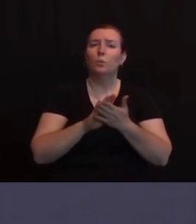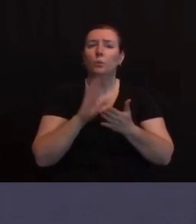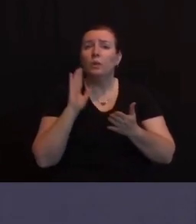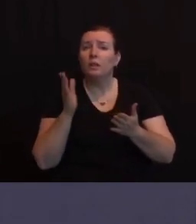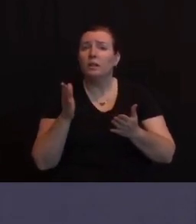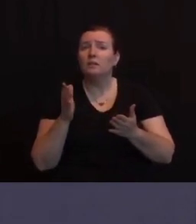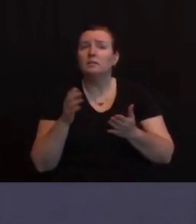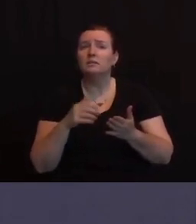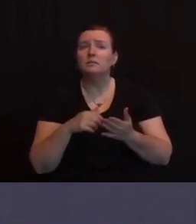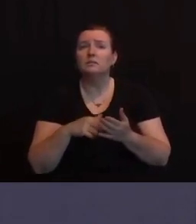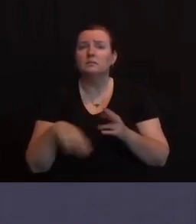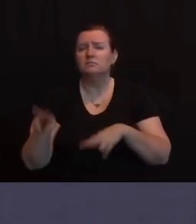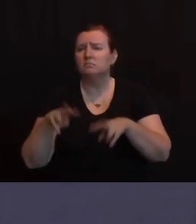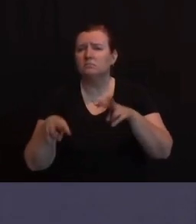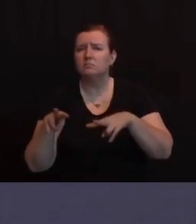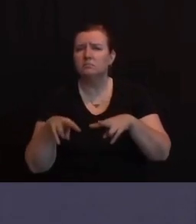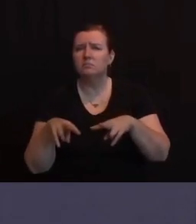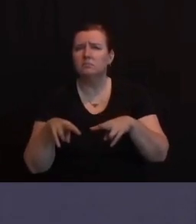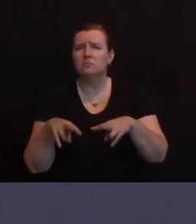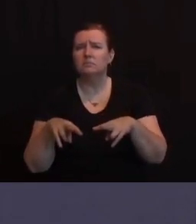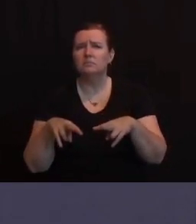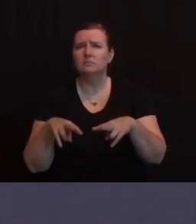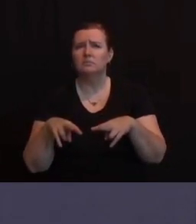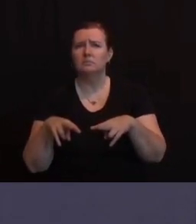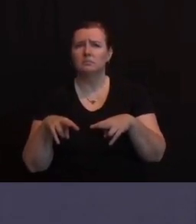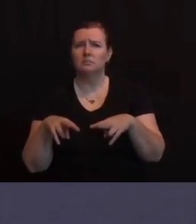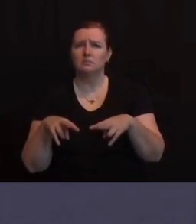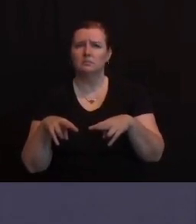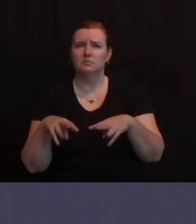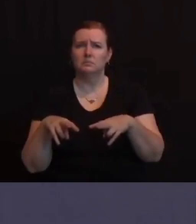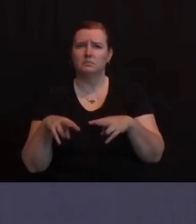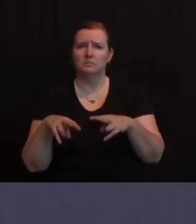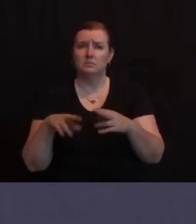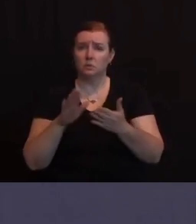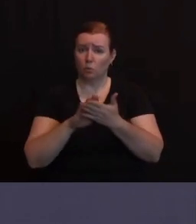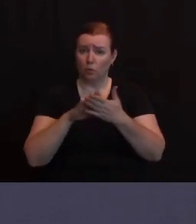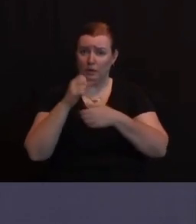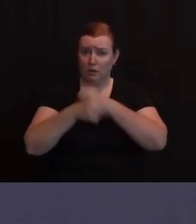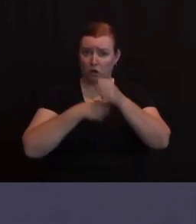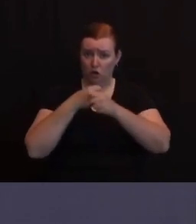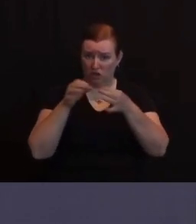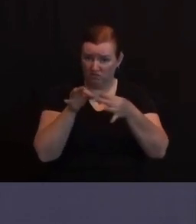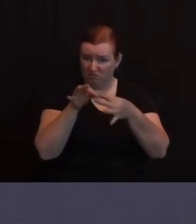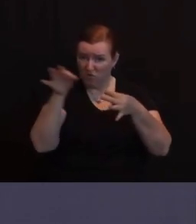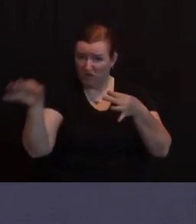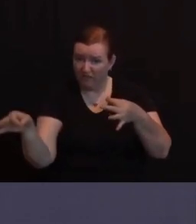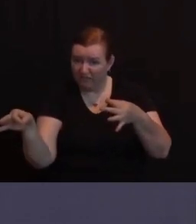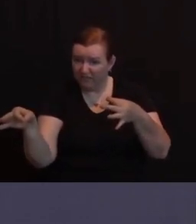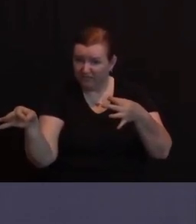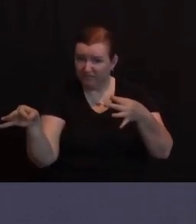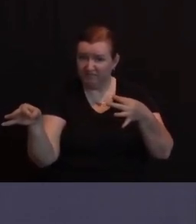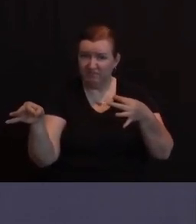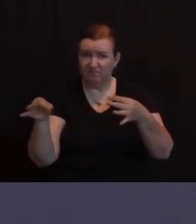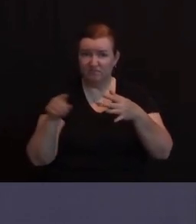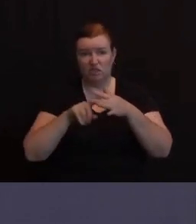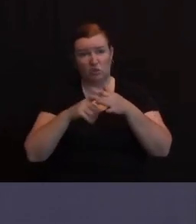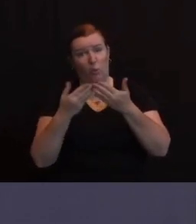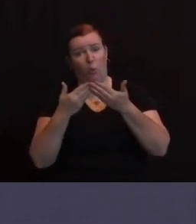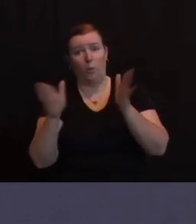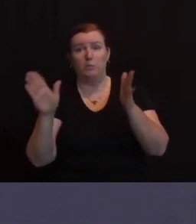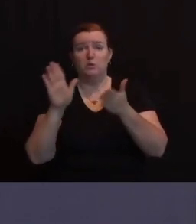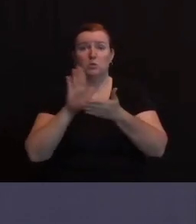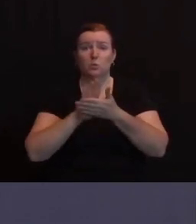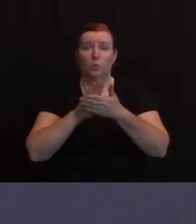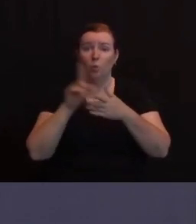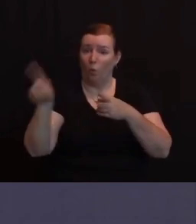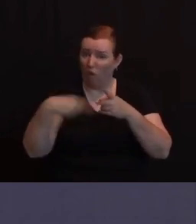given the concerns and proposals to delay the school year and begin it remotely? And how do you square the logic of letting students